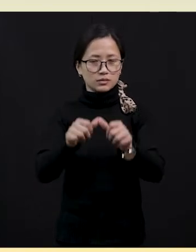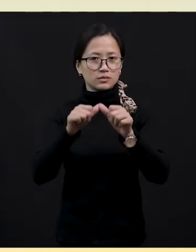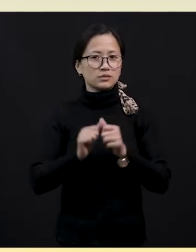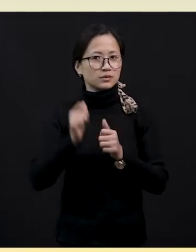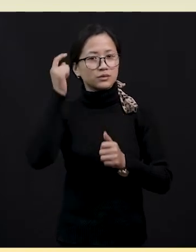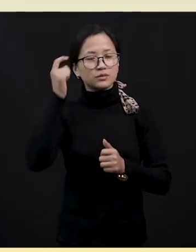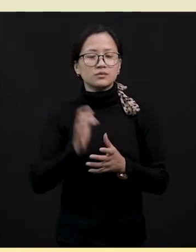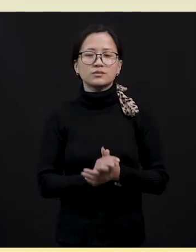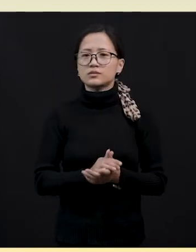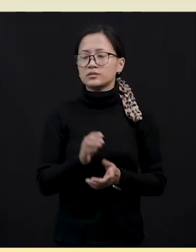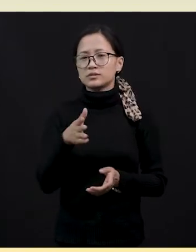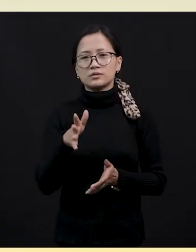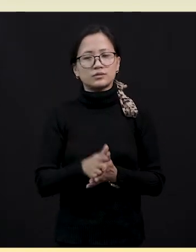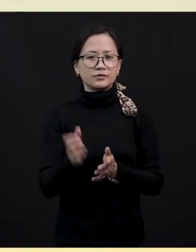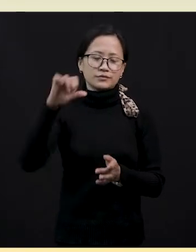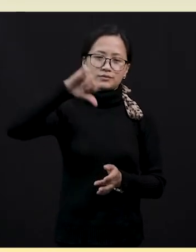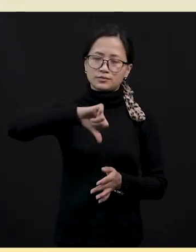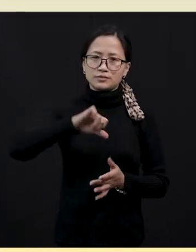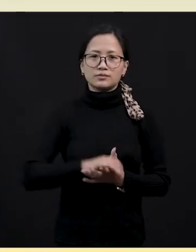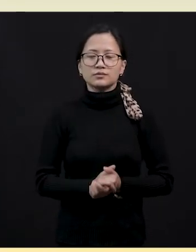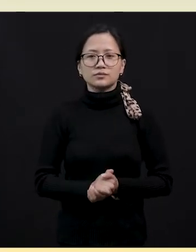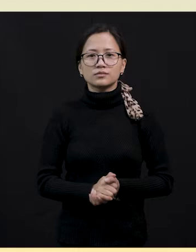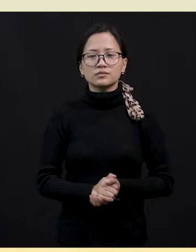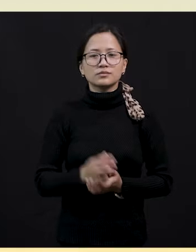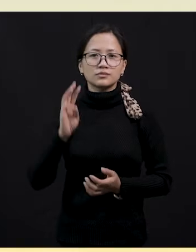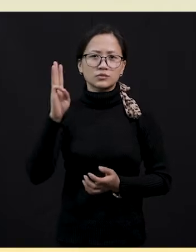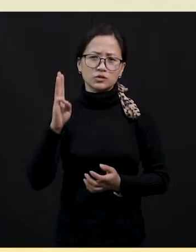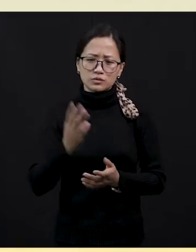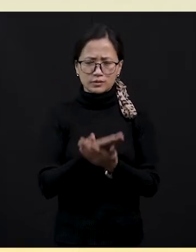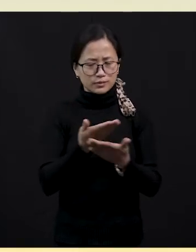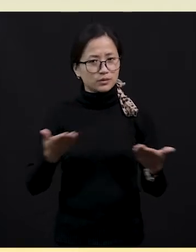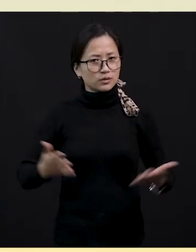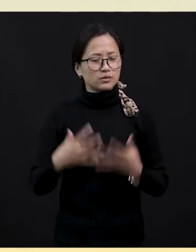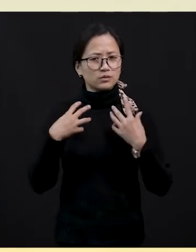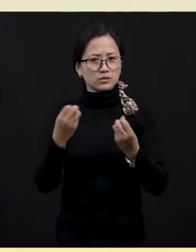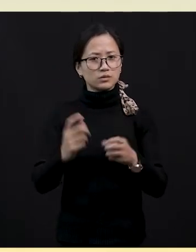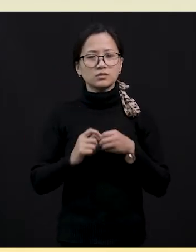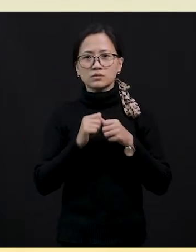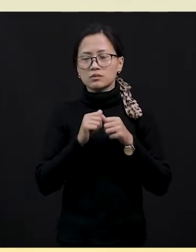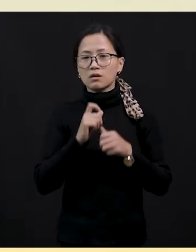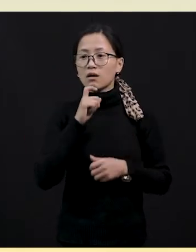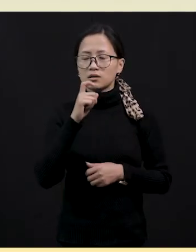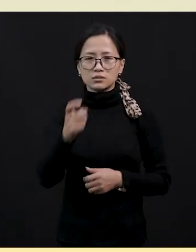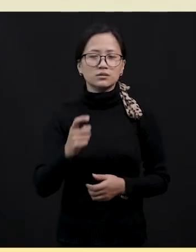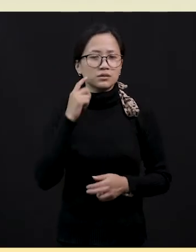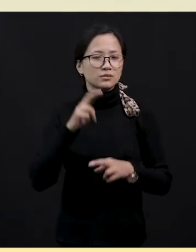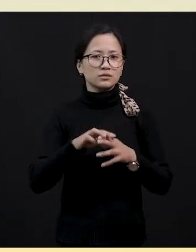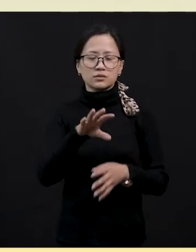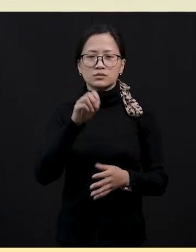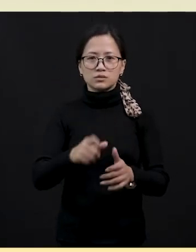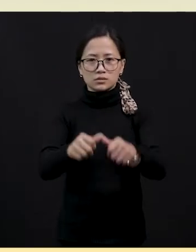those thoughts, he will never fail. So there were 3 things that he wanted to ask, and he thought if he got